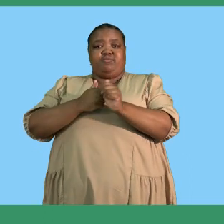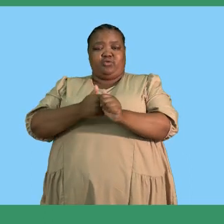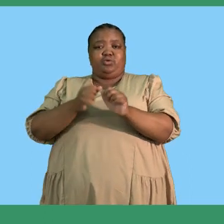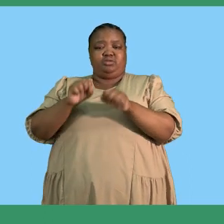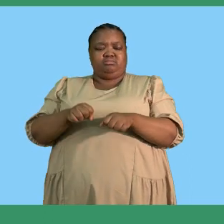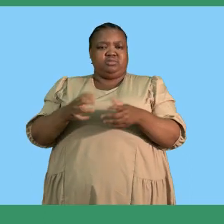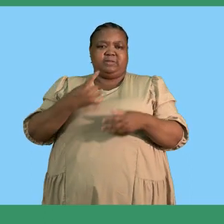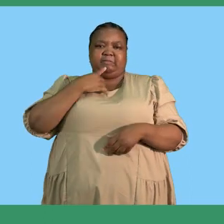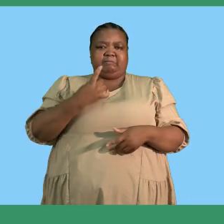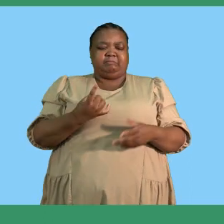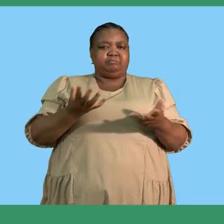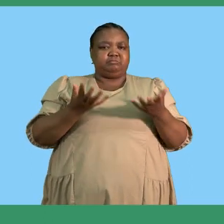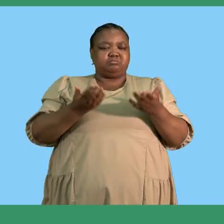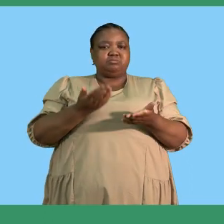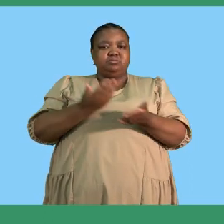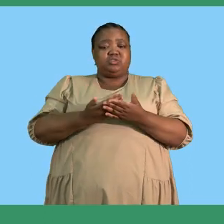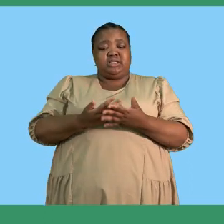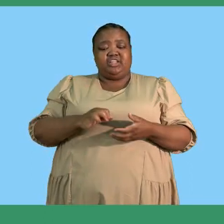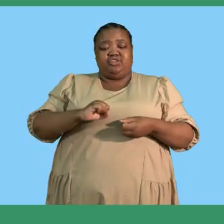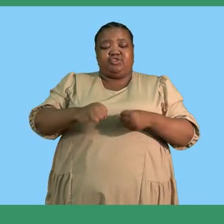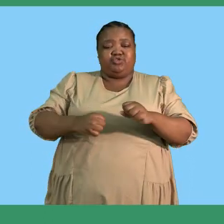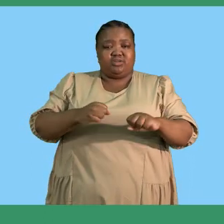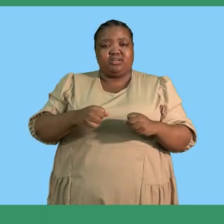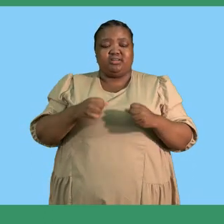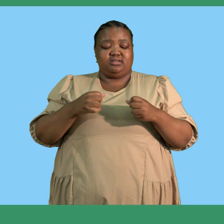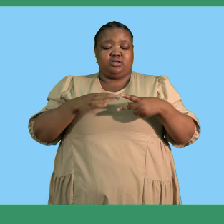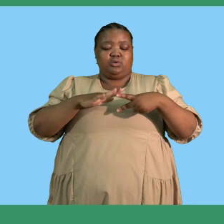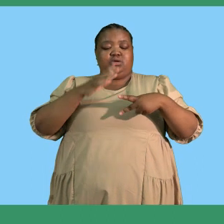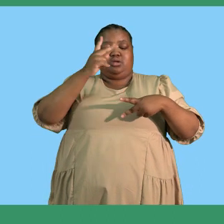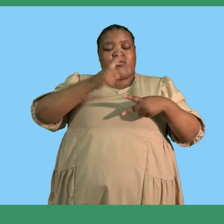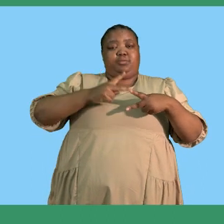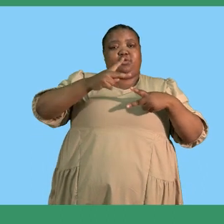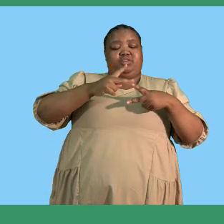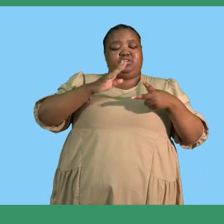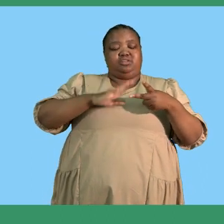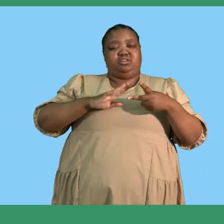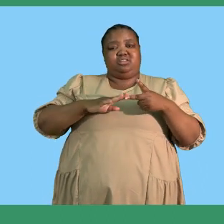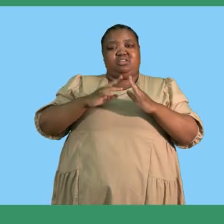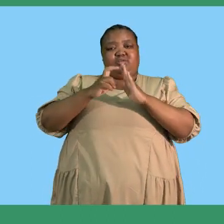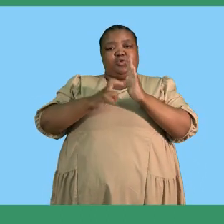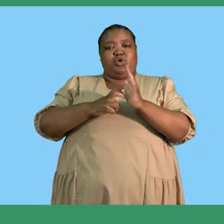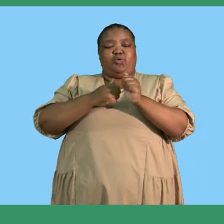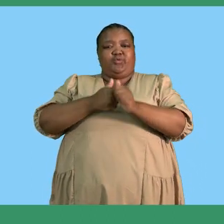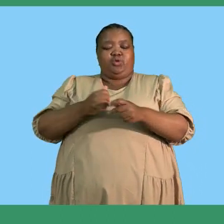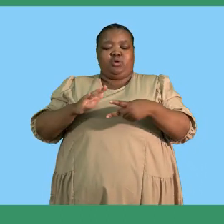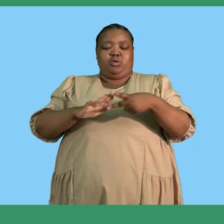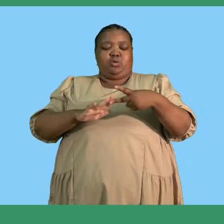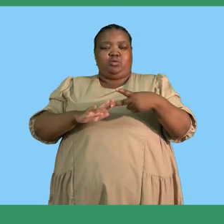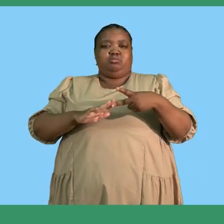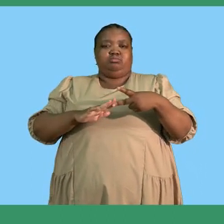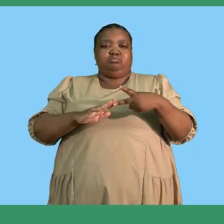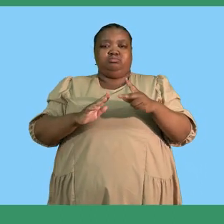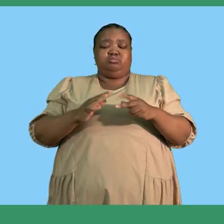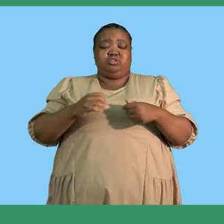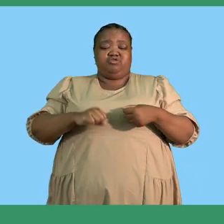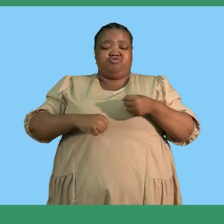possible to say that you can struggle to differentiate between professionalism and ethics. Now, I